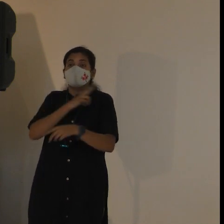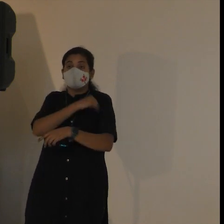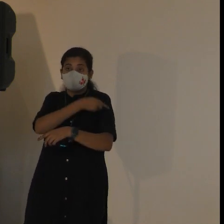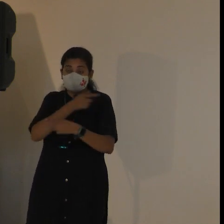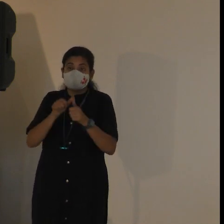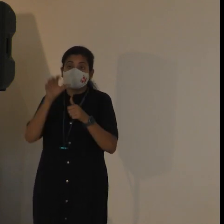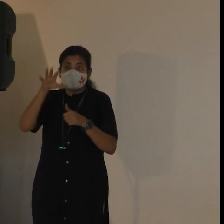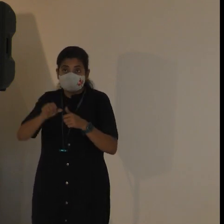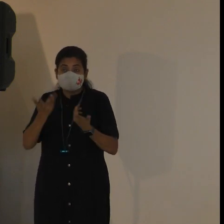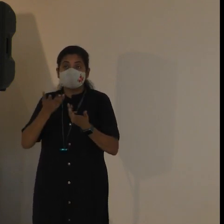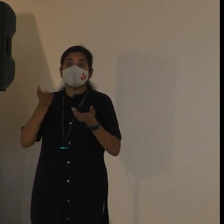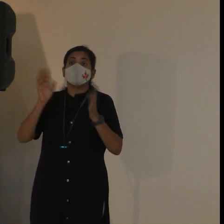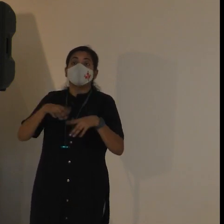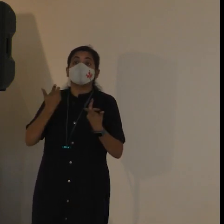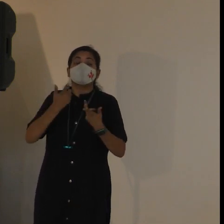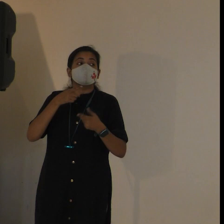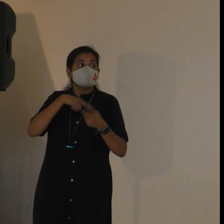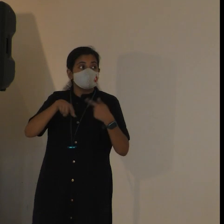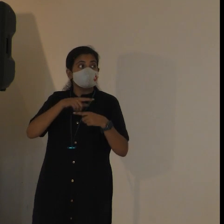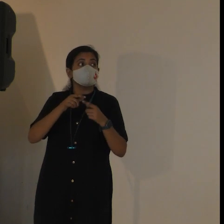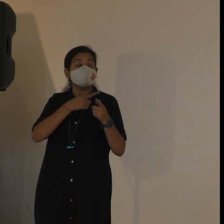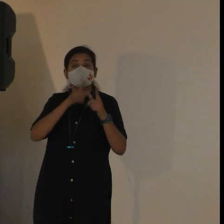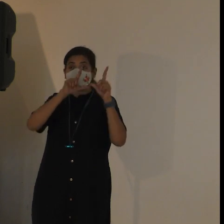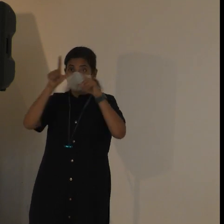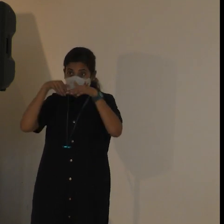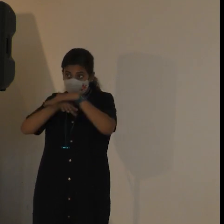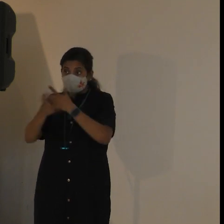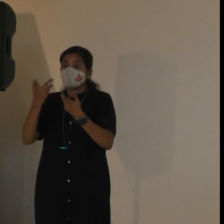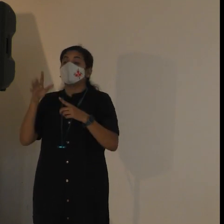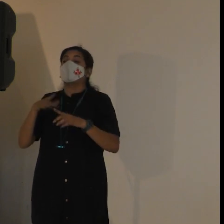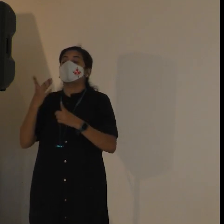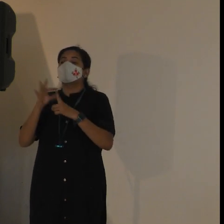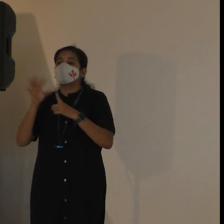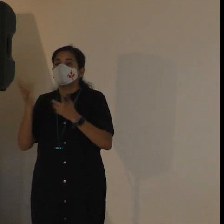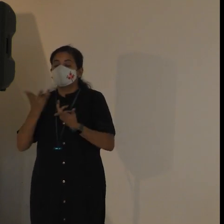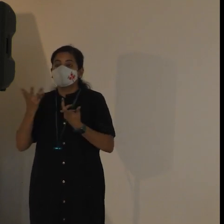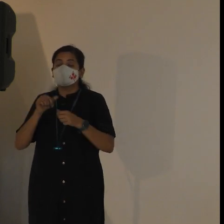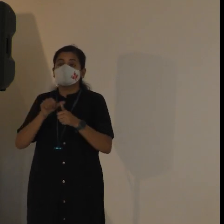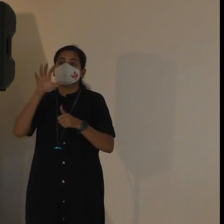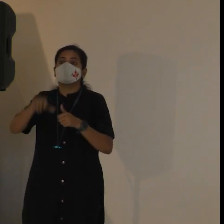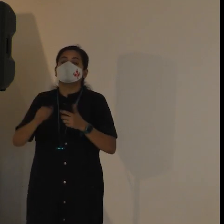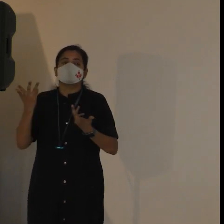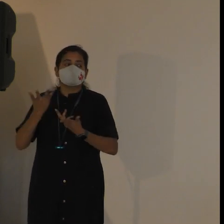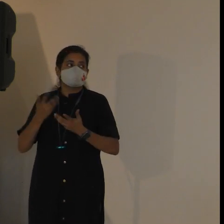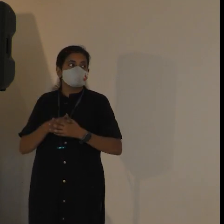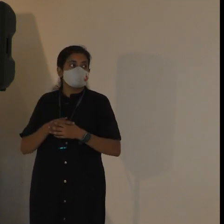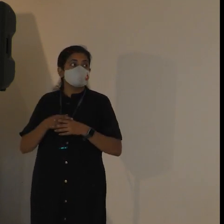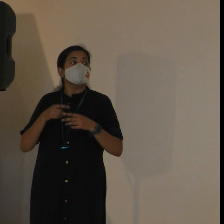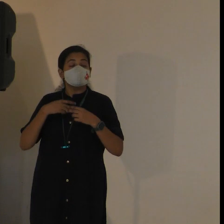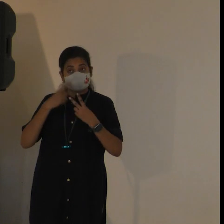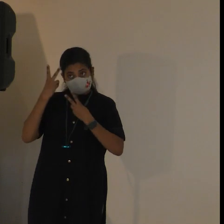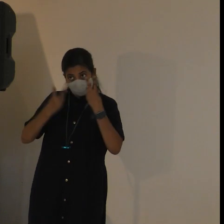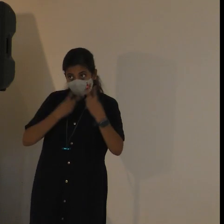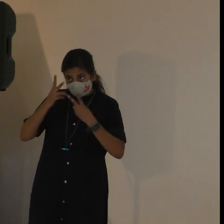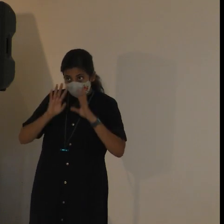much access you had, how and where were you situated within the museum, and did you need to, and how often did you need to have access to the museum? So just the